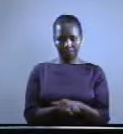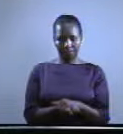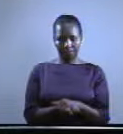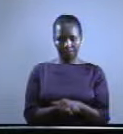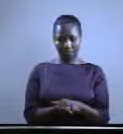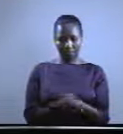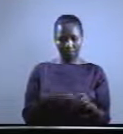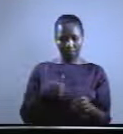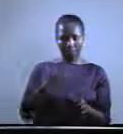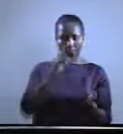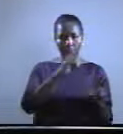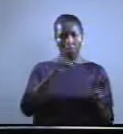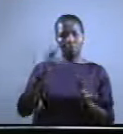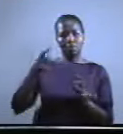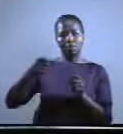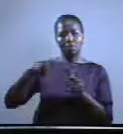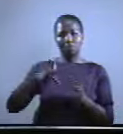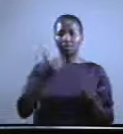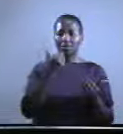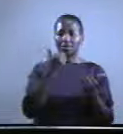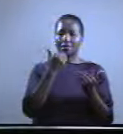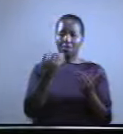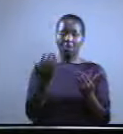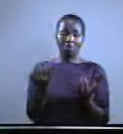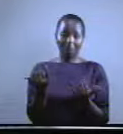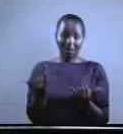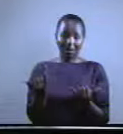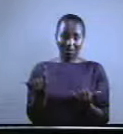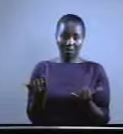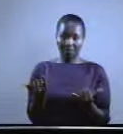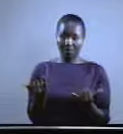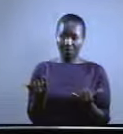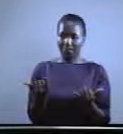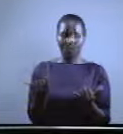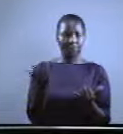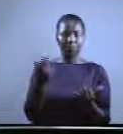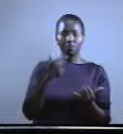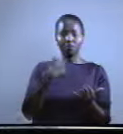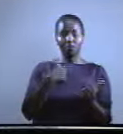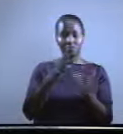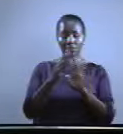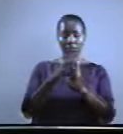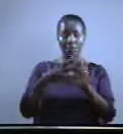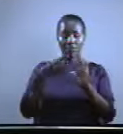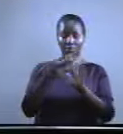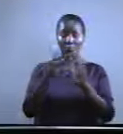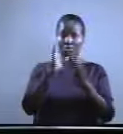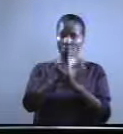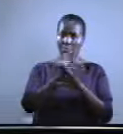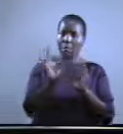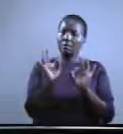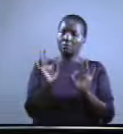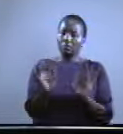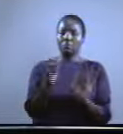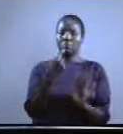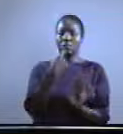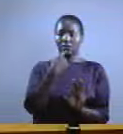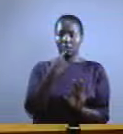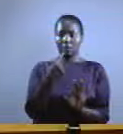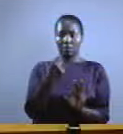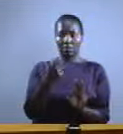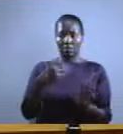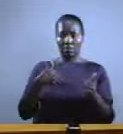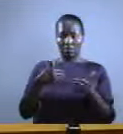Thank you, Honourable Speaker. Honourable Speaker, this revised fiscal framework reaffirms to the nation that the counter-cyclical